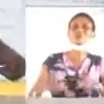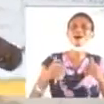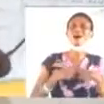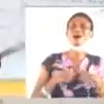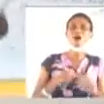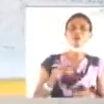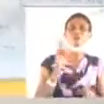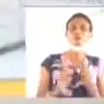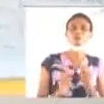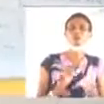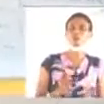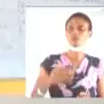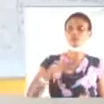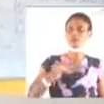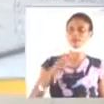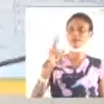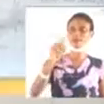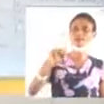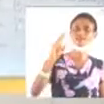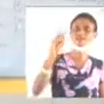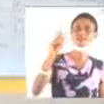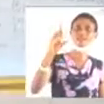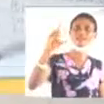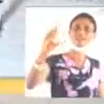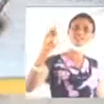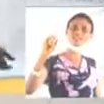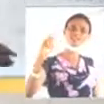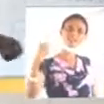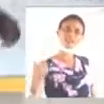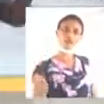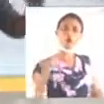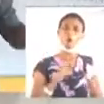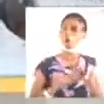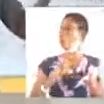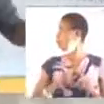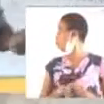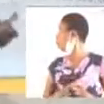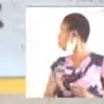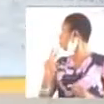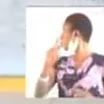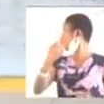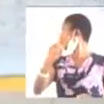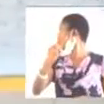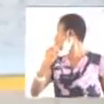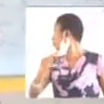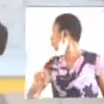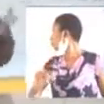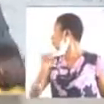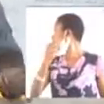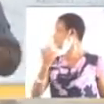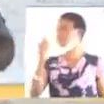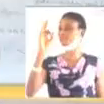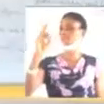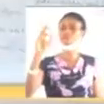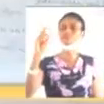have personnel. Go to the office of NDLA or NAFDAC, you see few